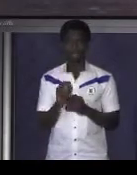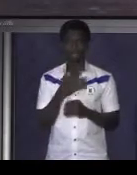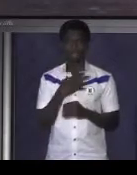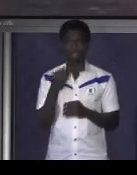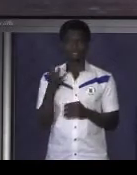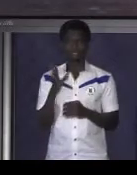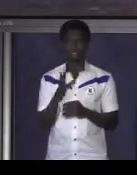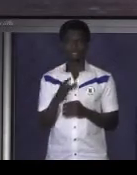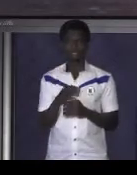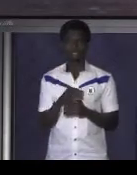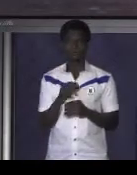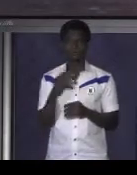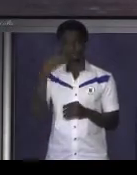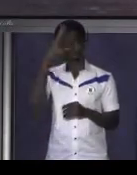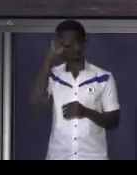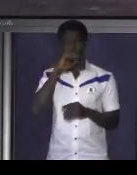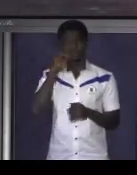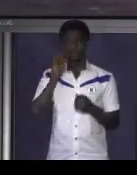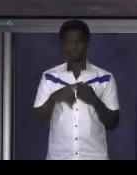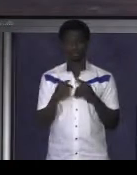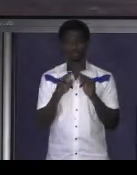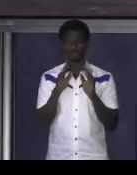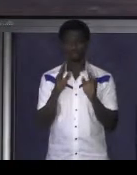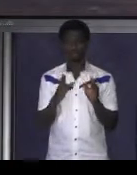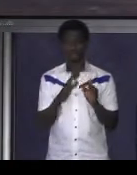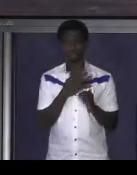house as none is to,